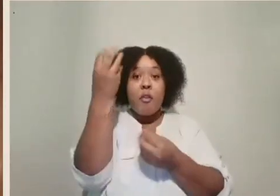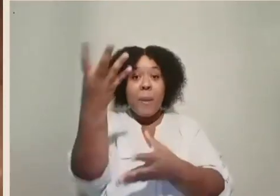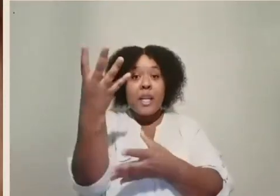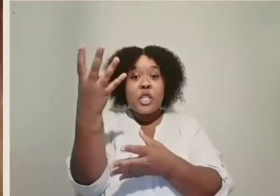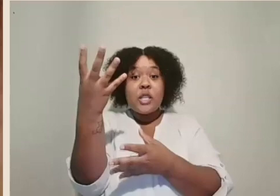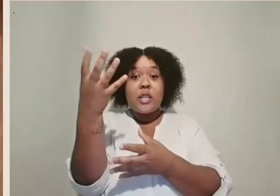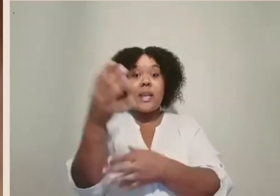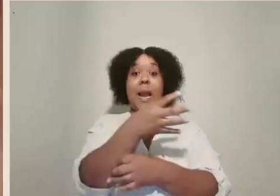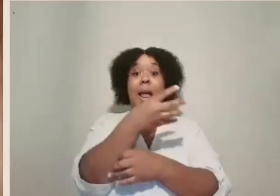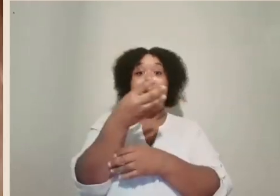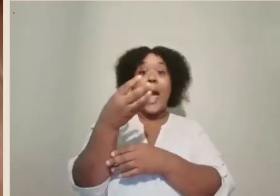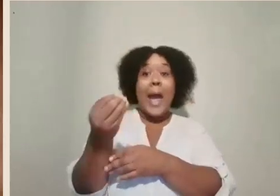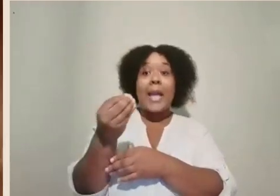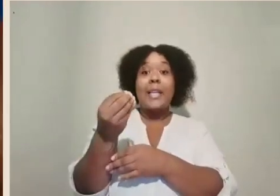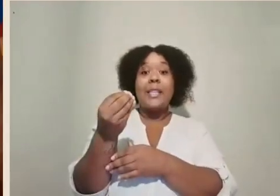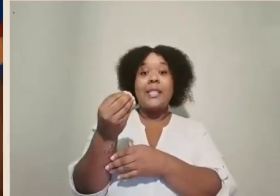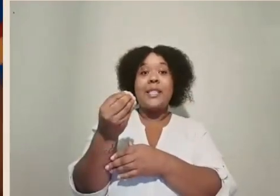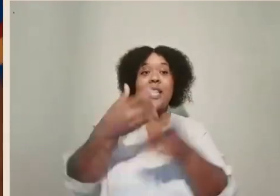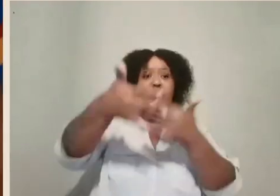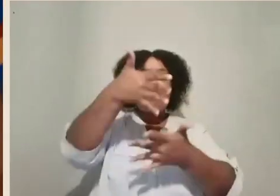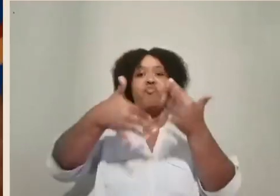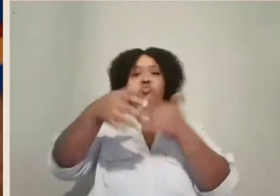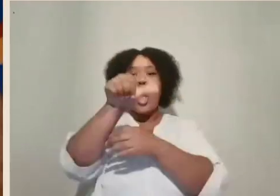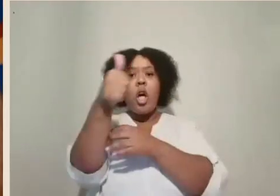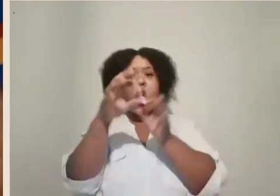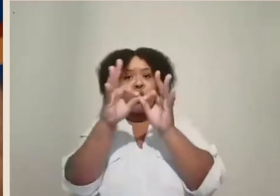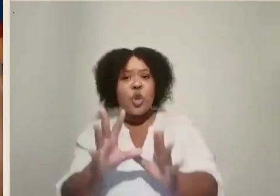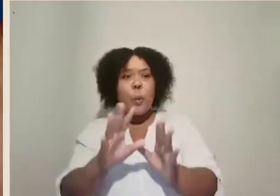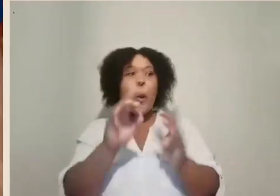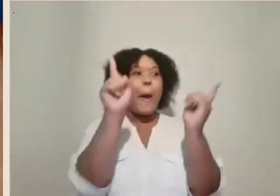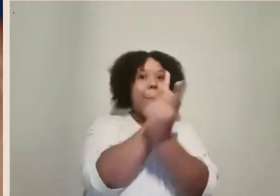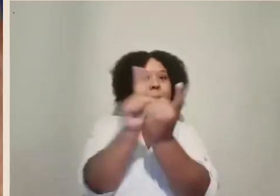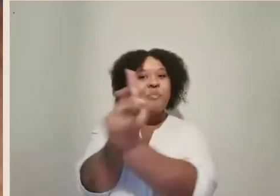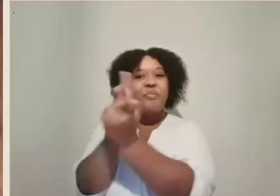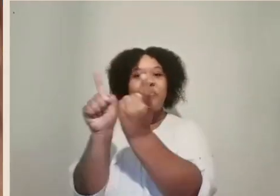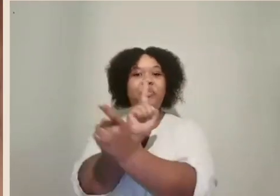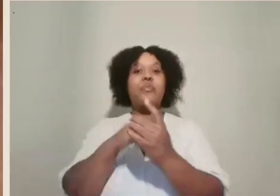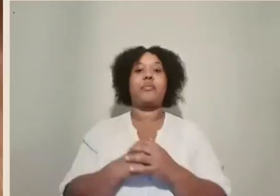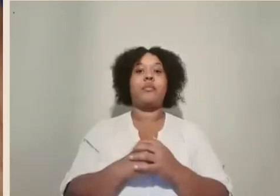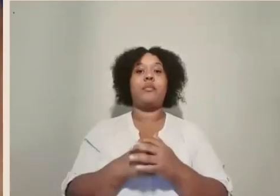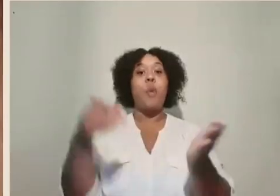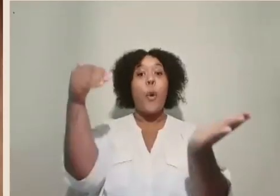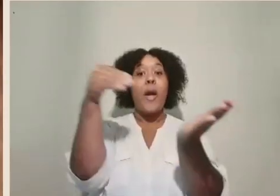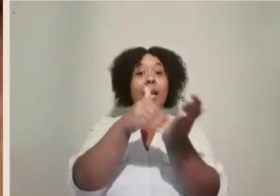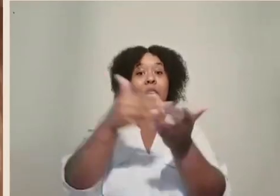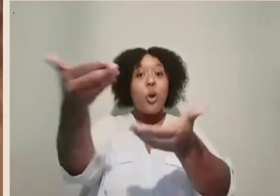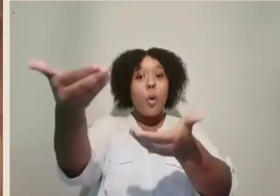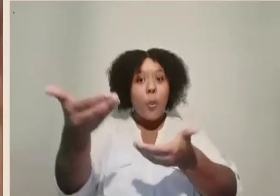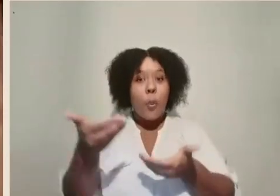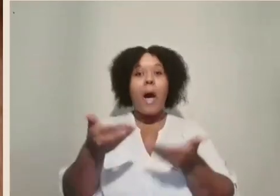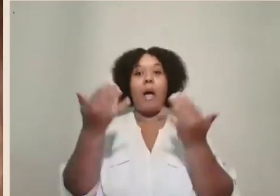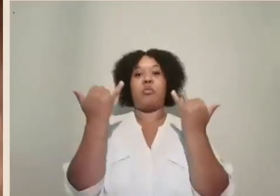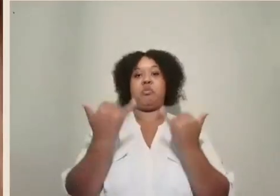reacquaint ourselves with colleagues and to meet new ones. Again, everybody, welcome to